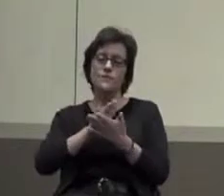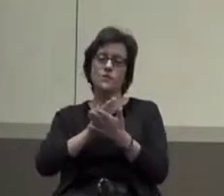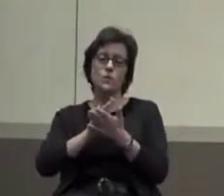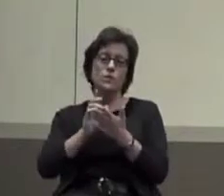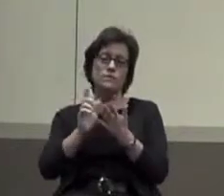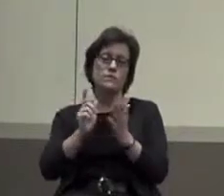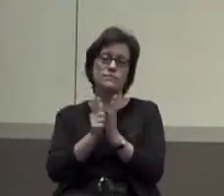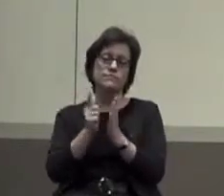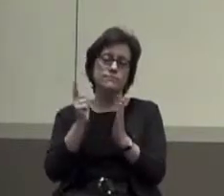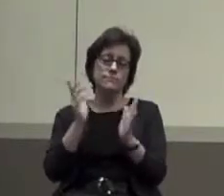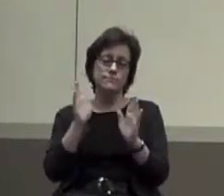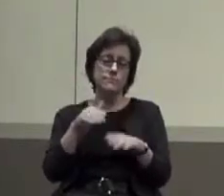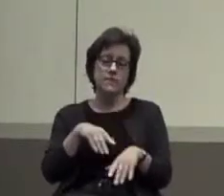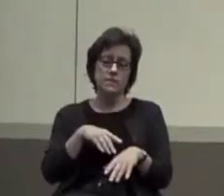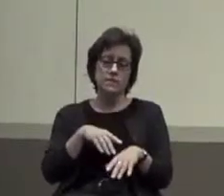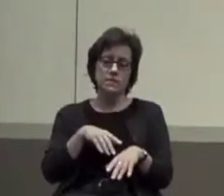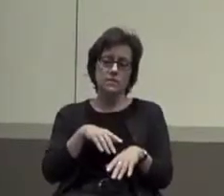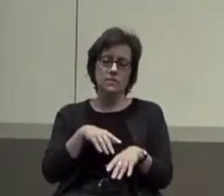that.